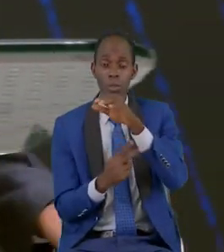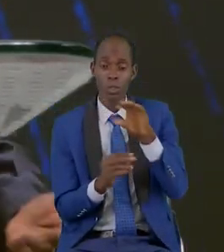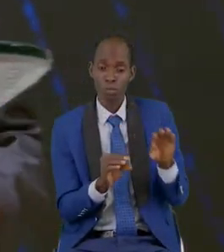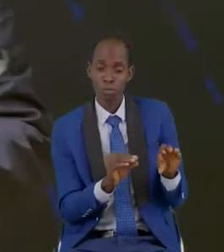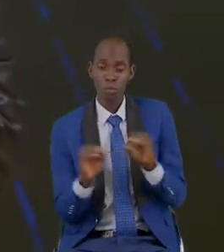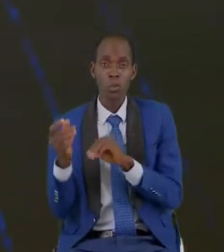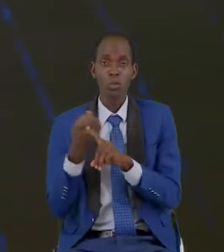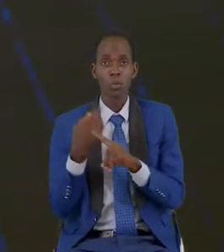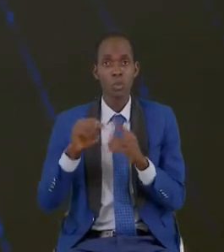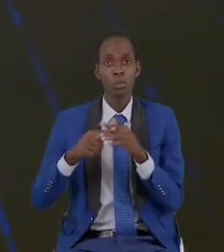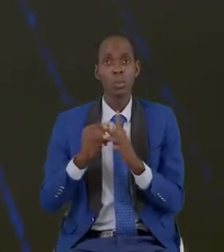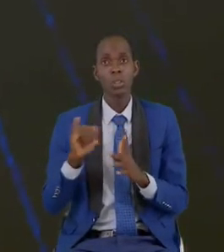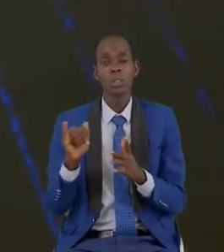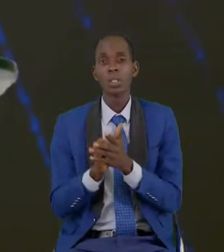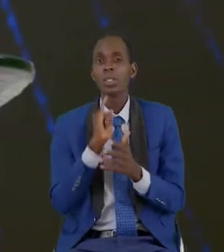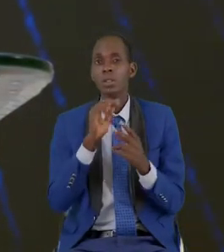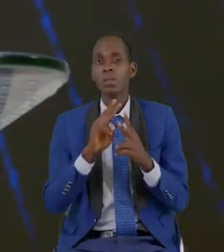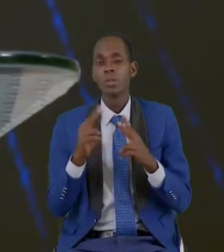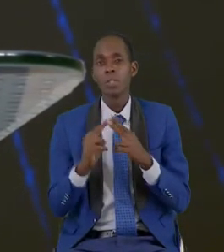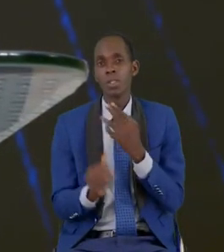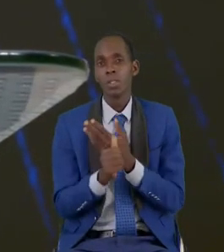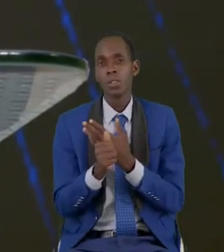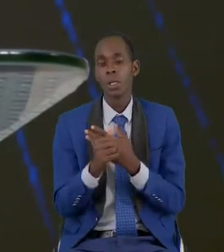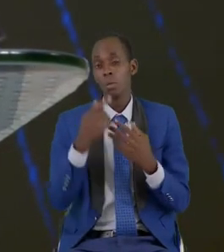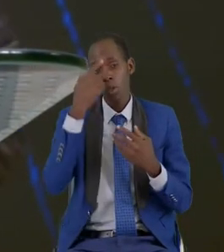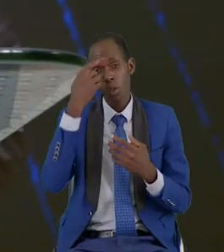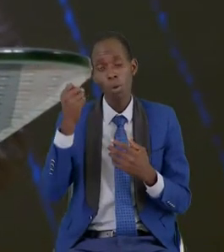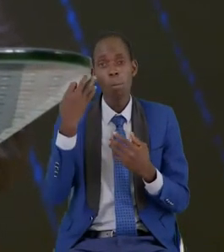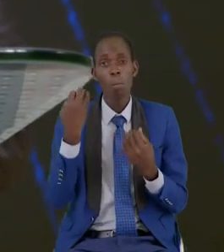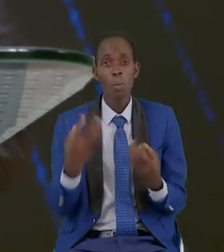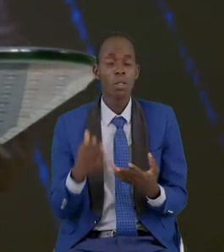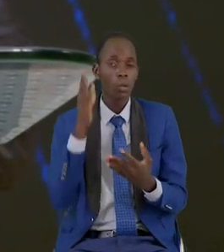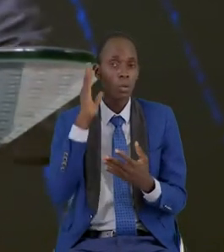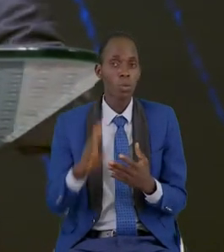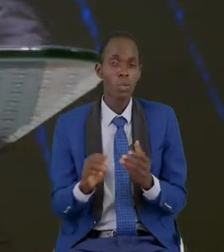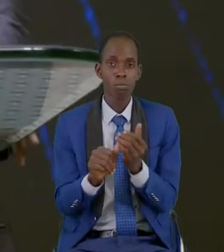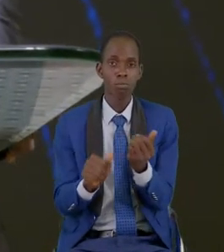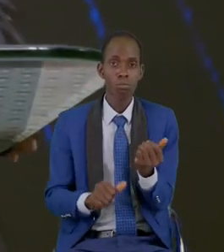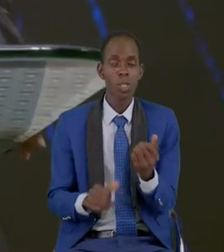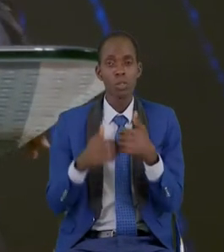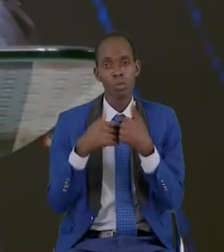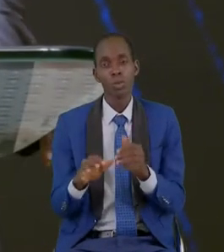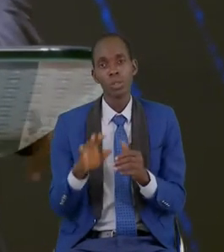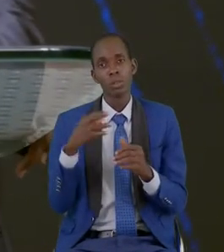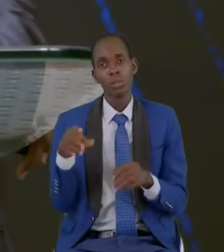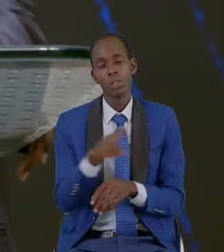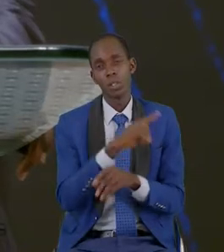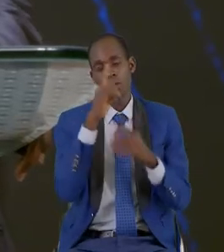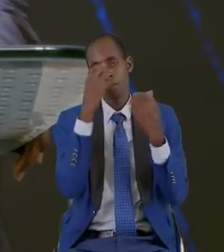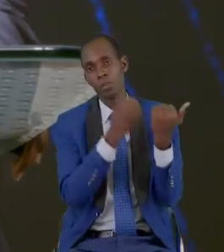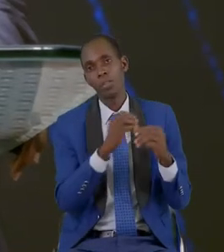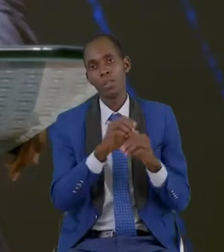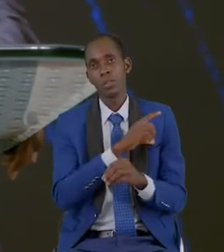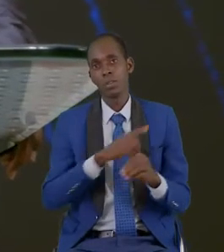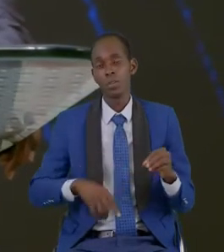will backslide and many will lose their faith and their hope in the Lord. The danger of